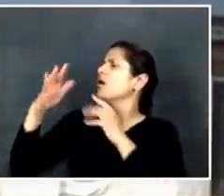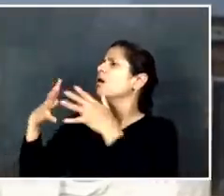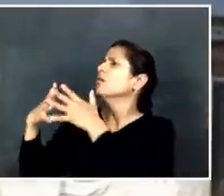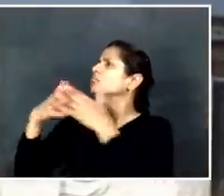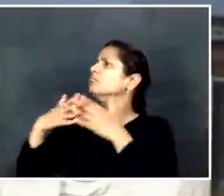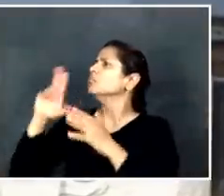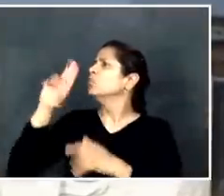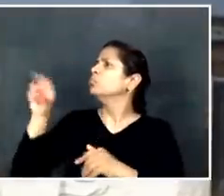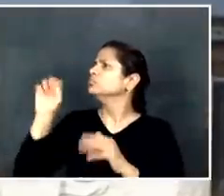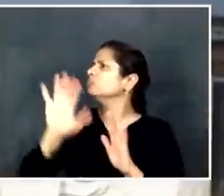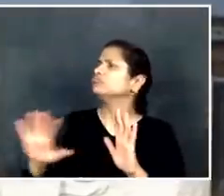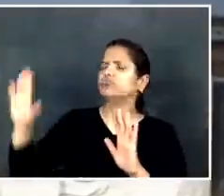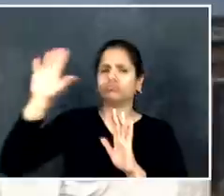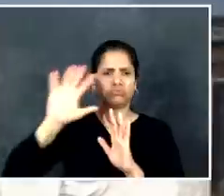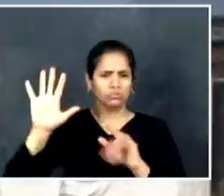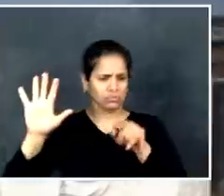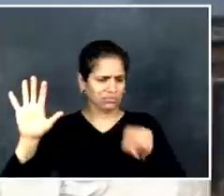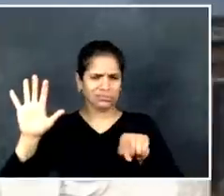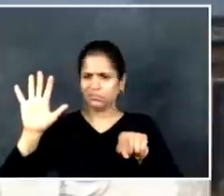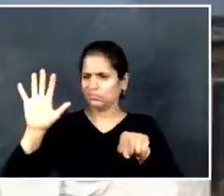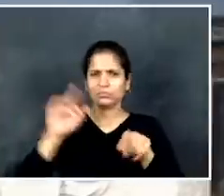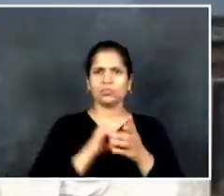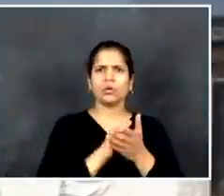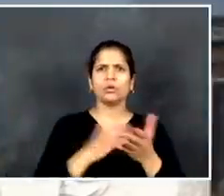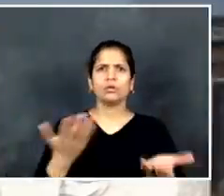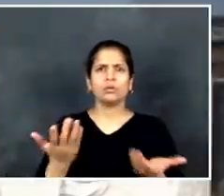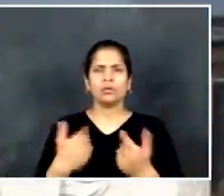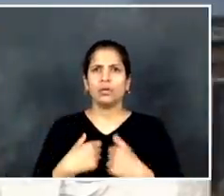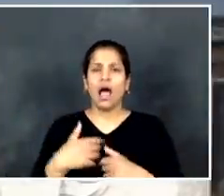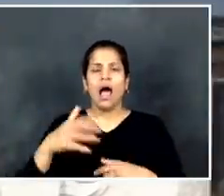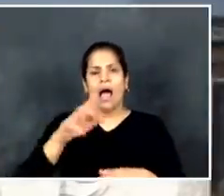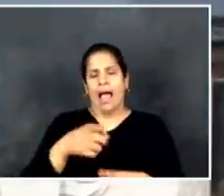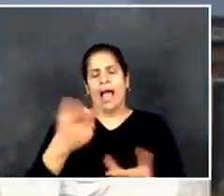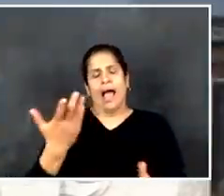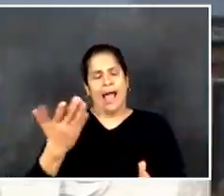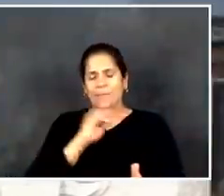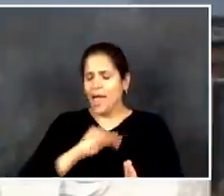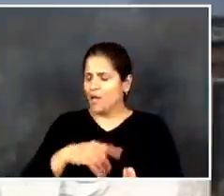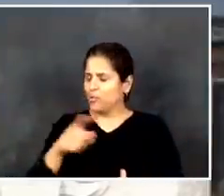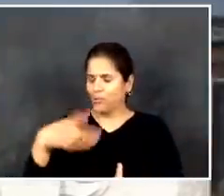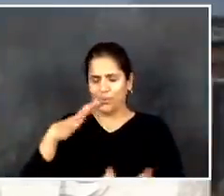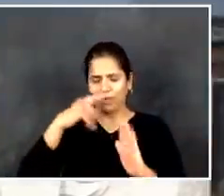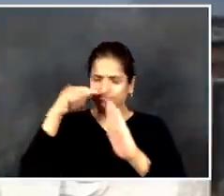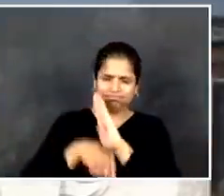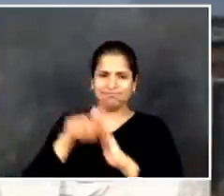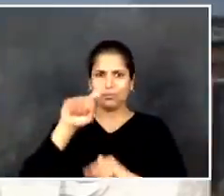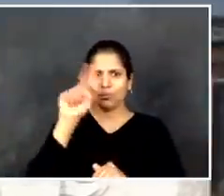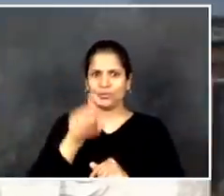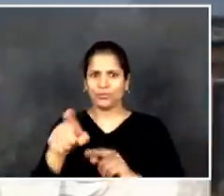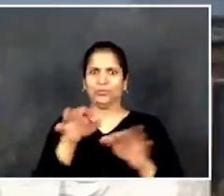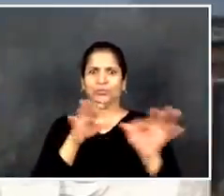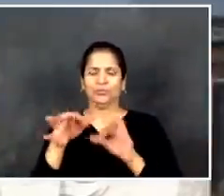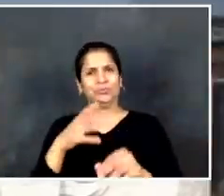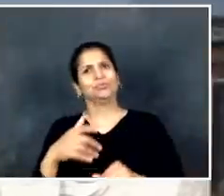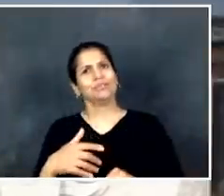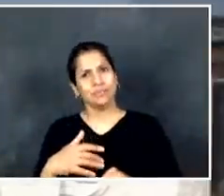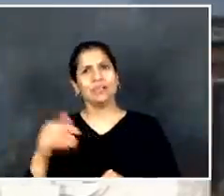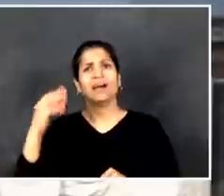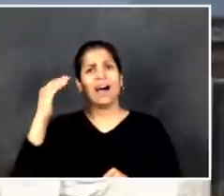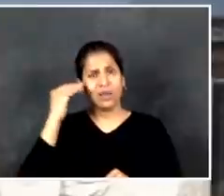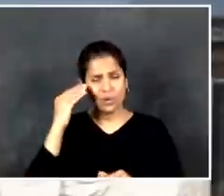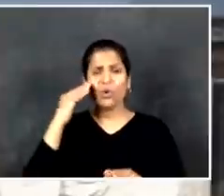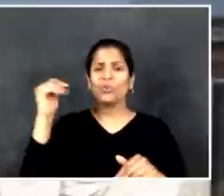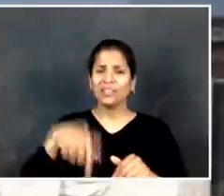very sobering, telling moment when I have to sit here before you and say that New York City needs its own strategic reserve